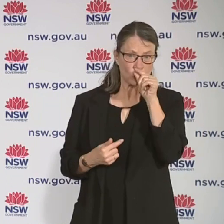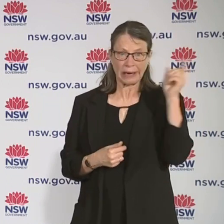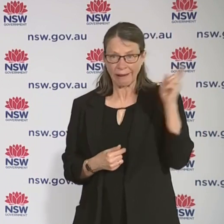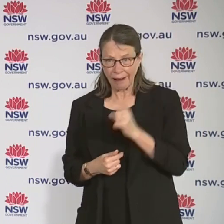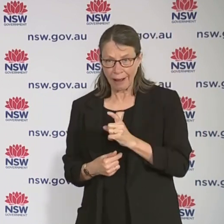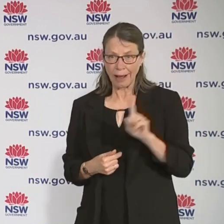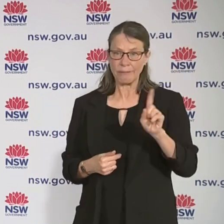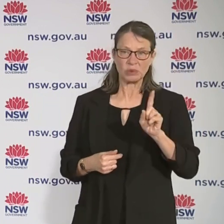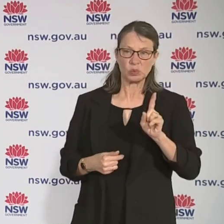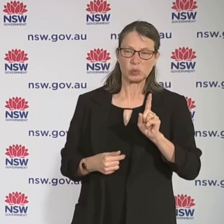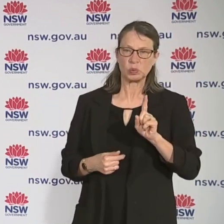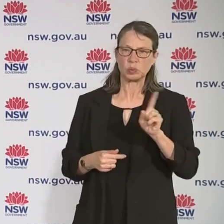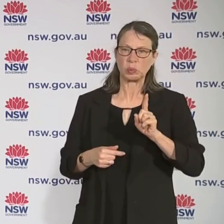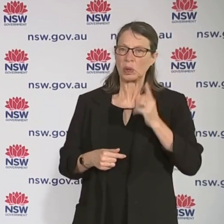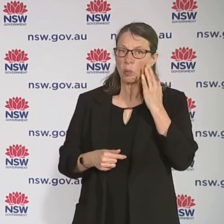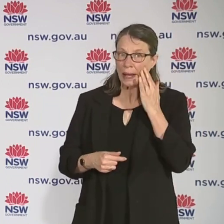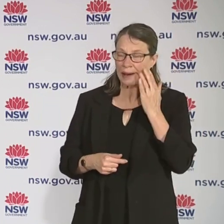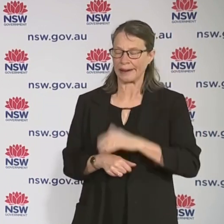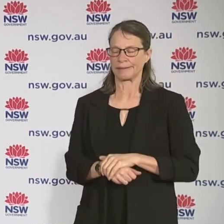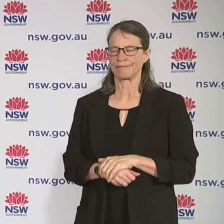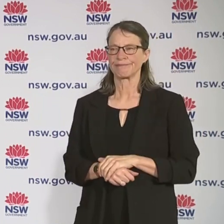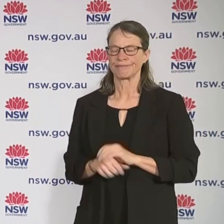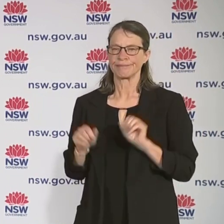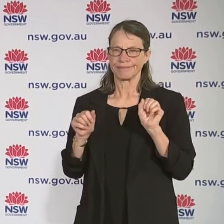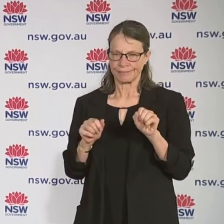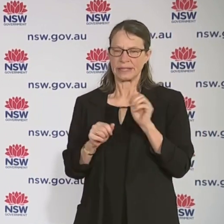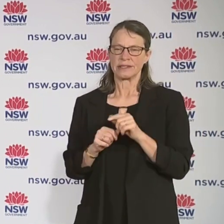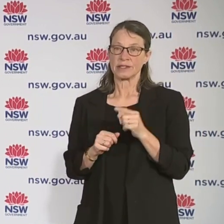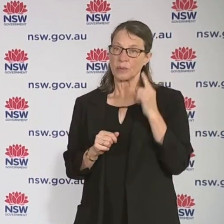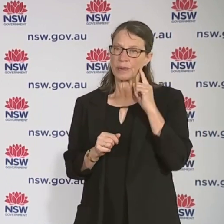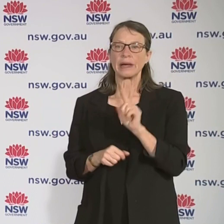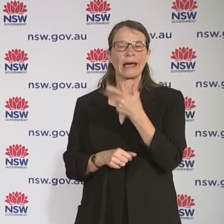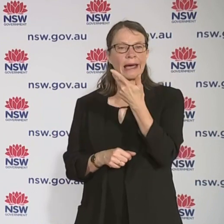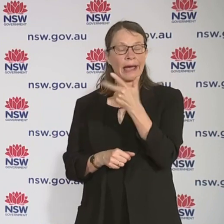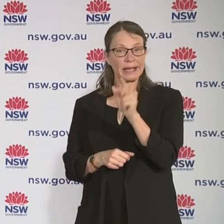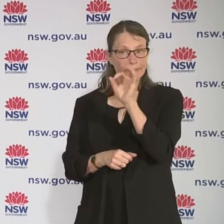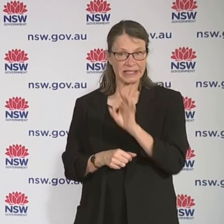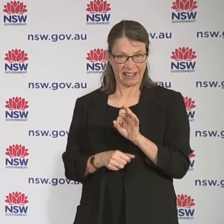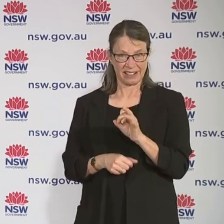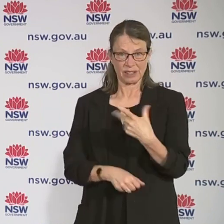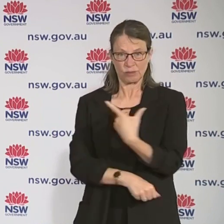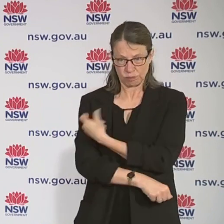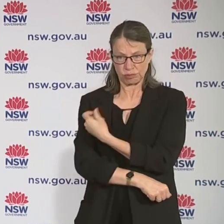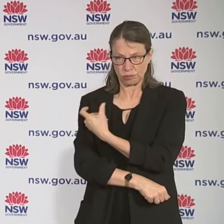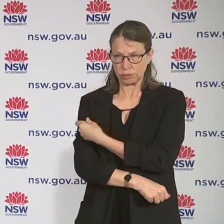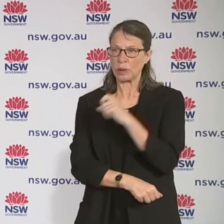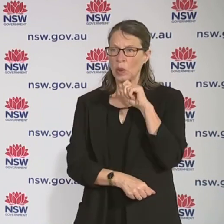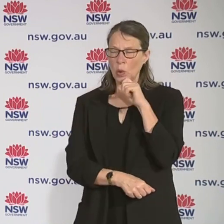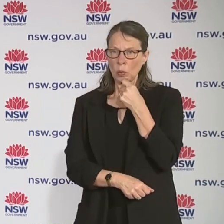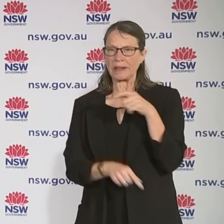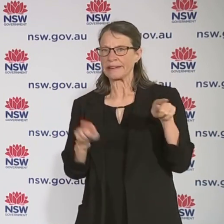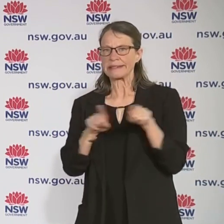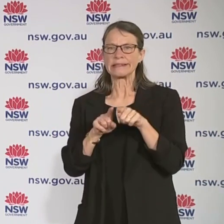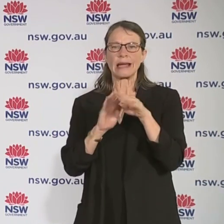dose, which is likely to be the 3rd or 4th week of October, once we hit that 80% double dose, we'll automatically restate the caps we had previously to Delta, which was